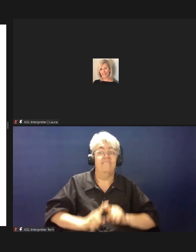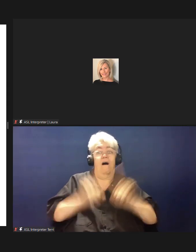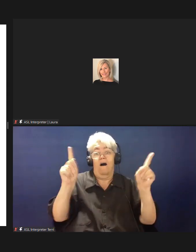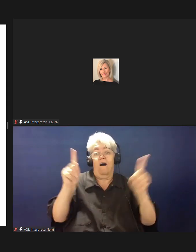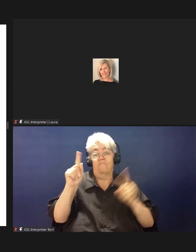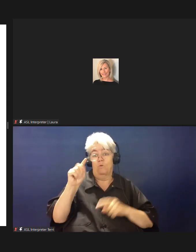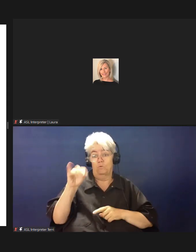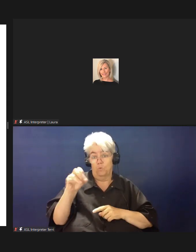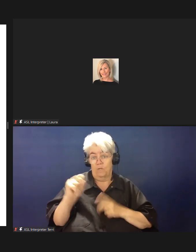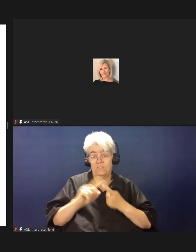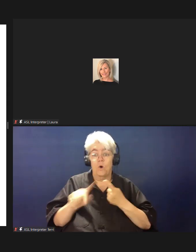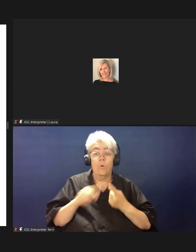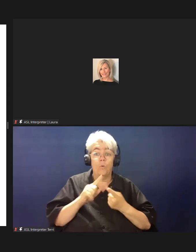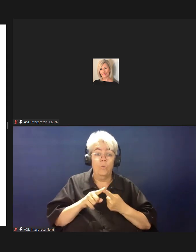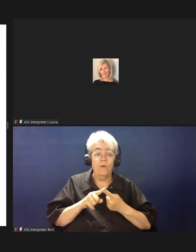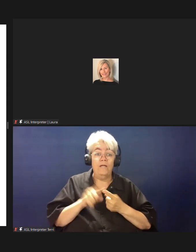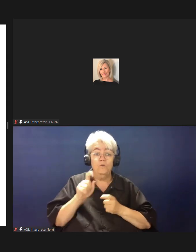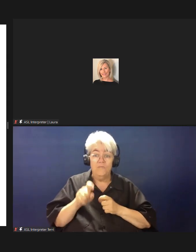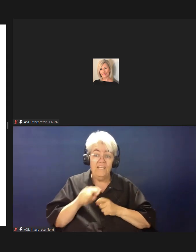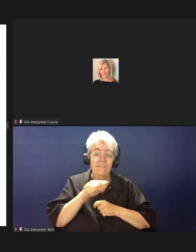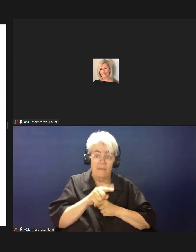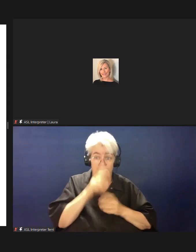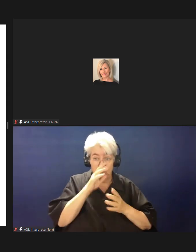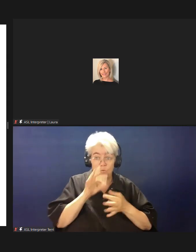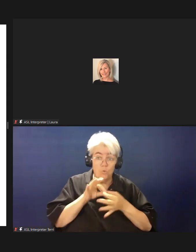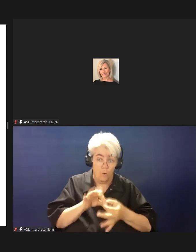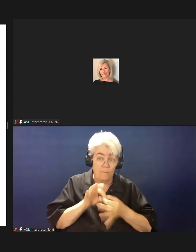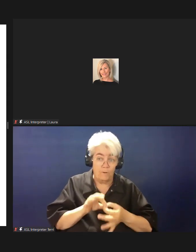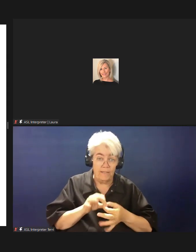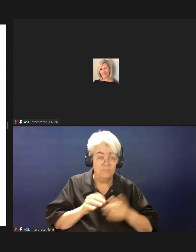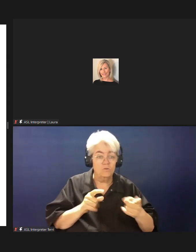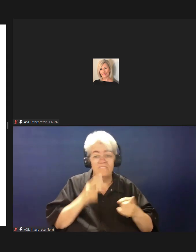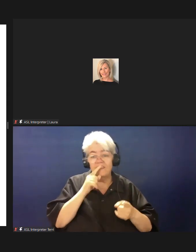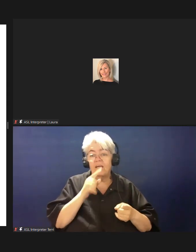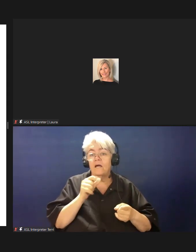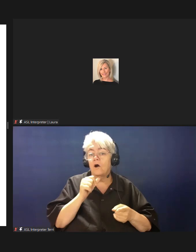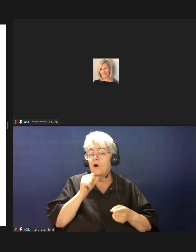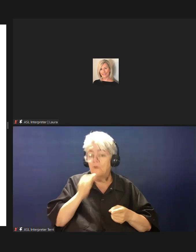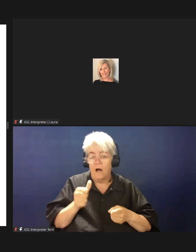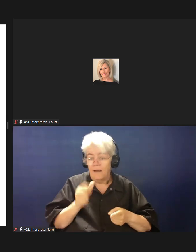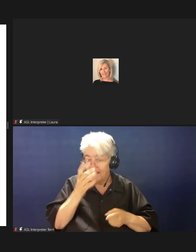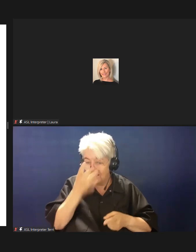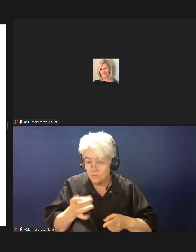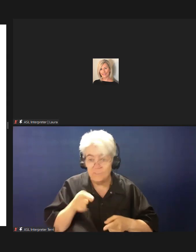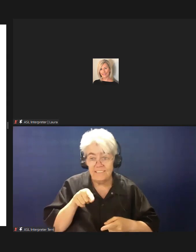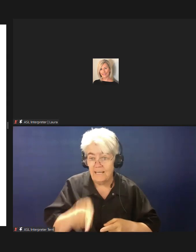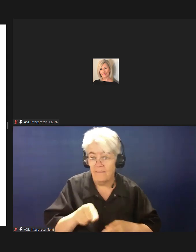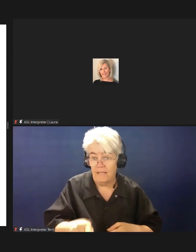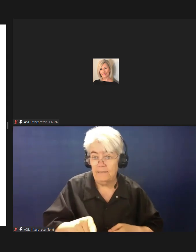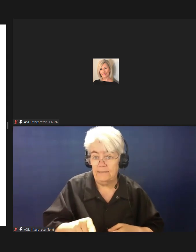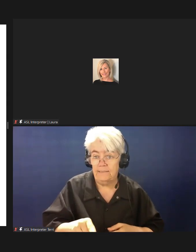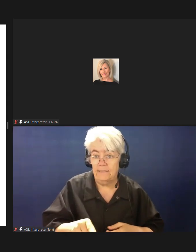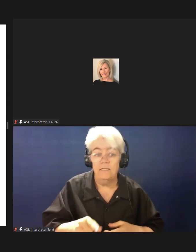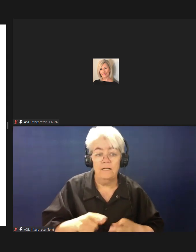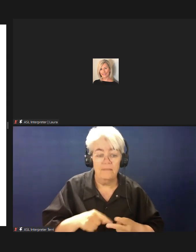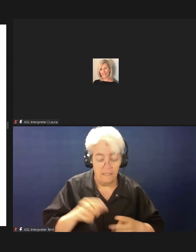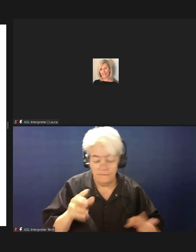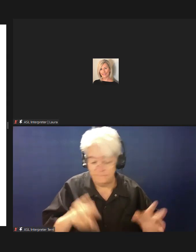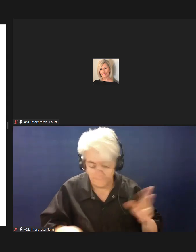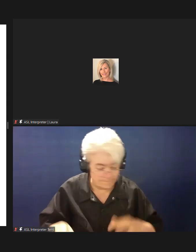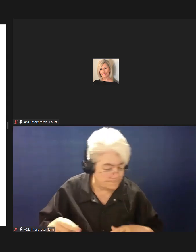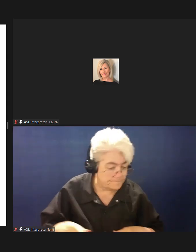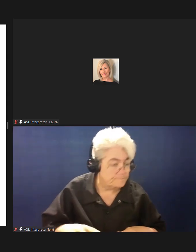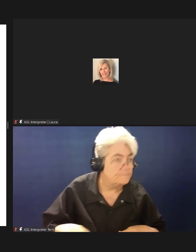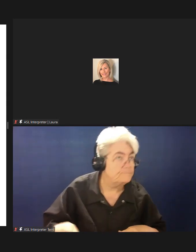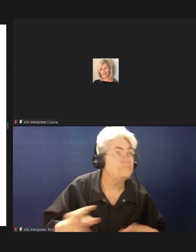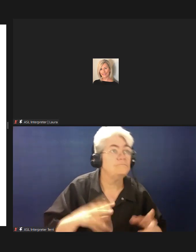that you most need the child's cooperation. So if a child loses interest in one toy or a distractor, present another one and